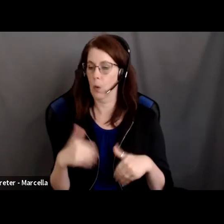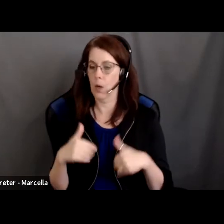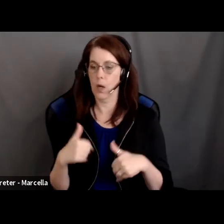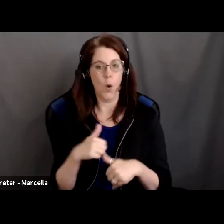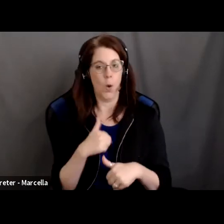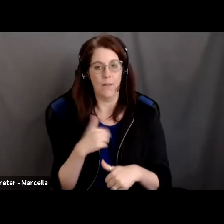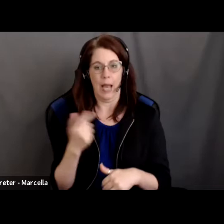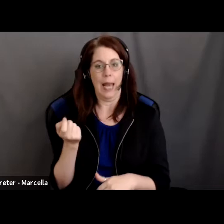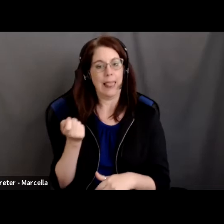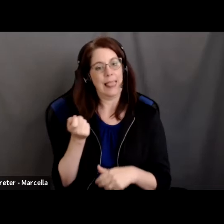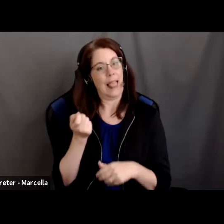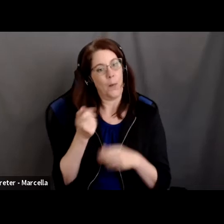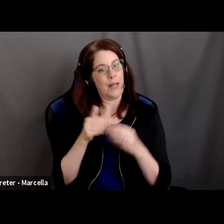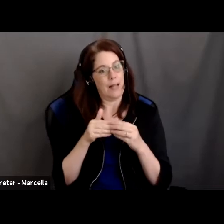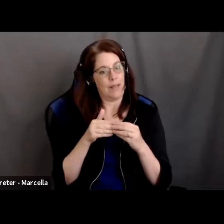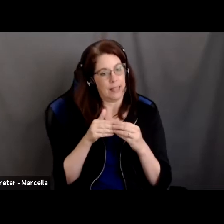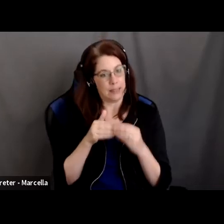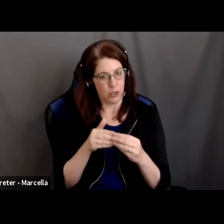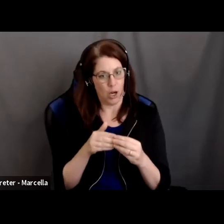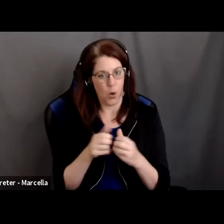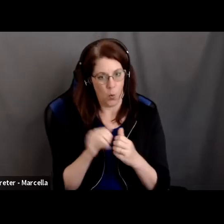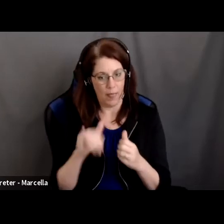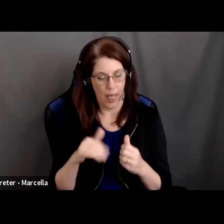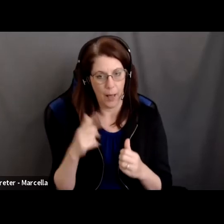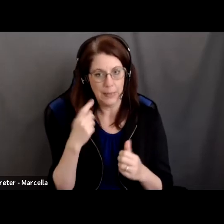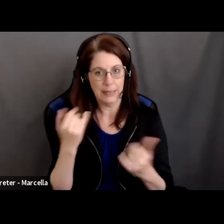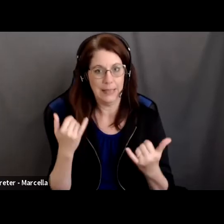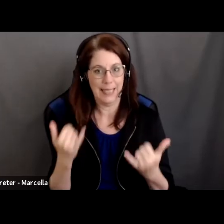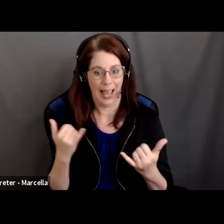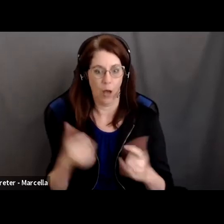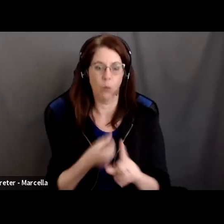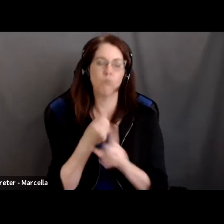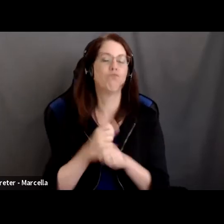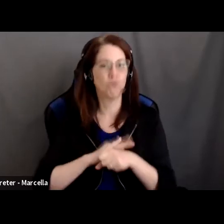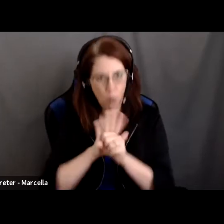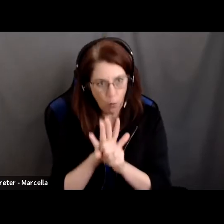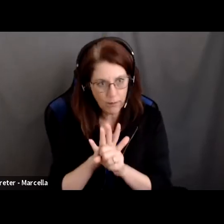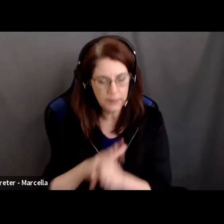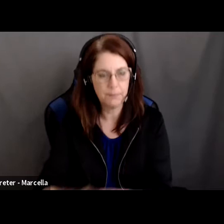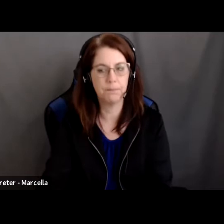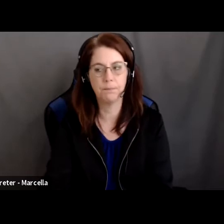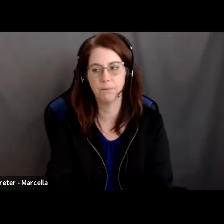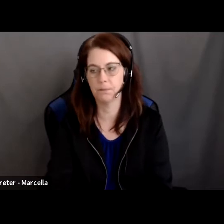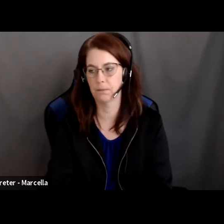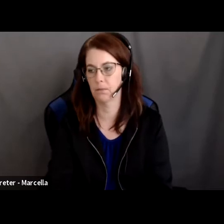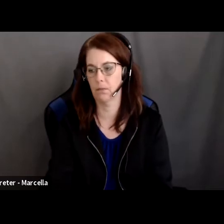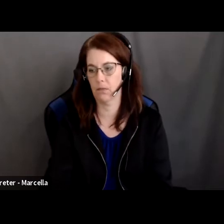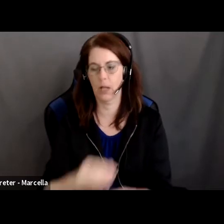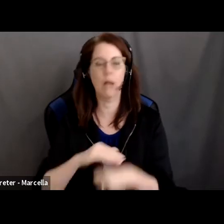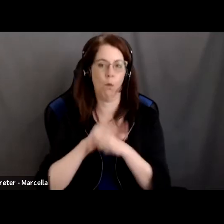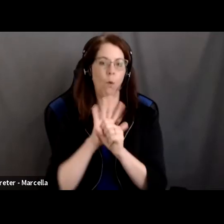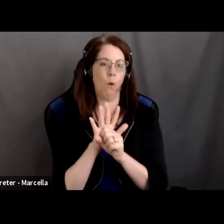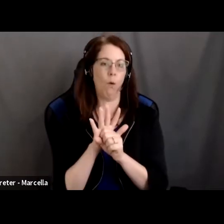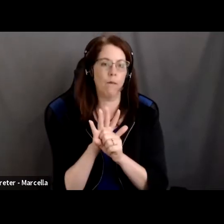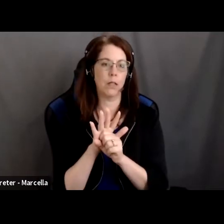a little head start with, because now enter COVID. And COVID, as I think most people